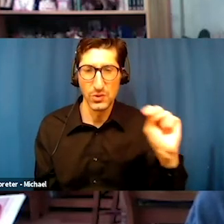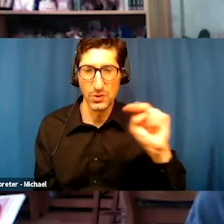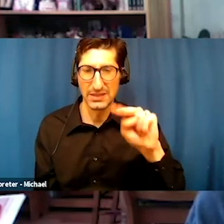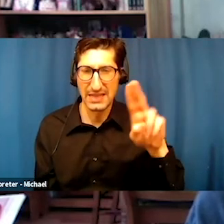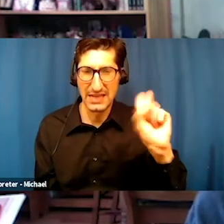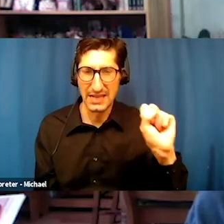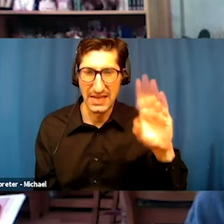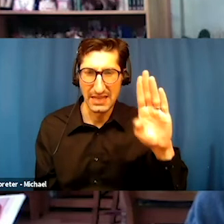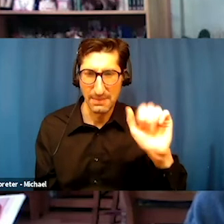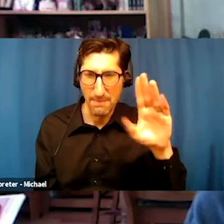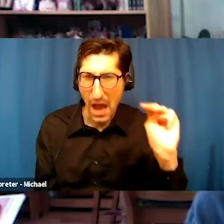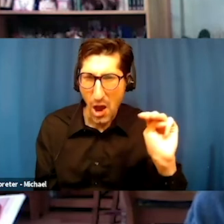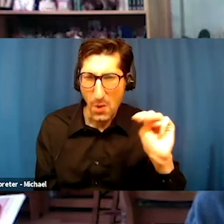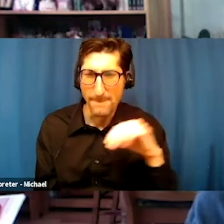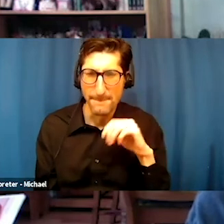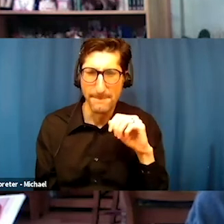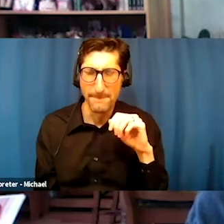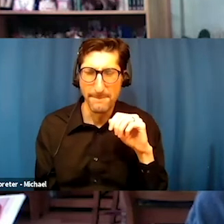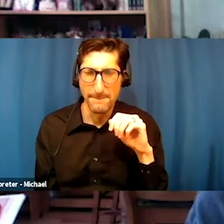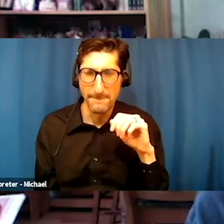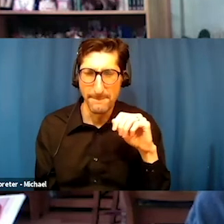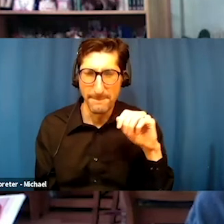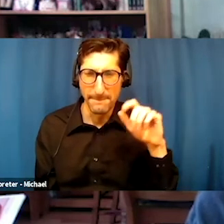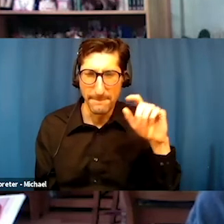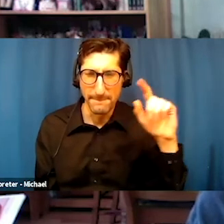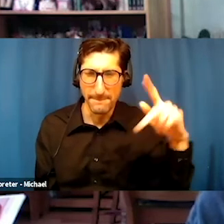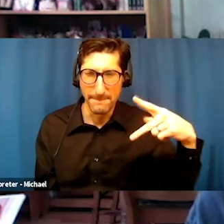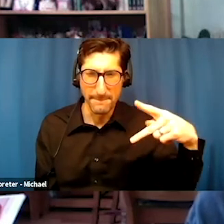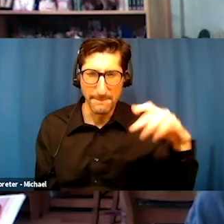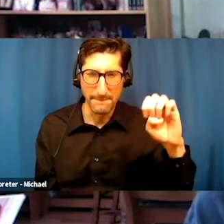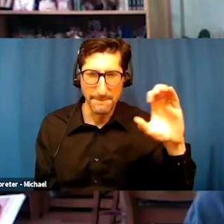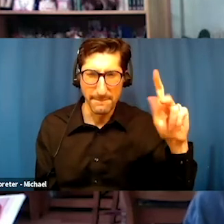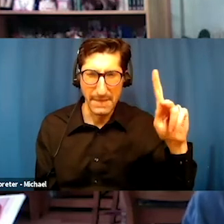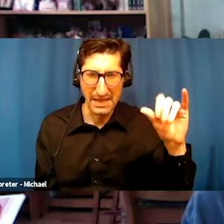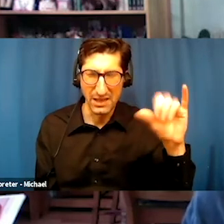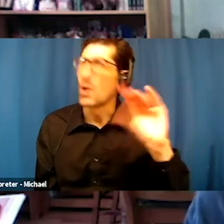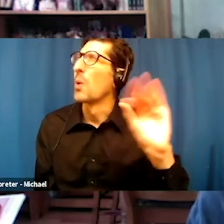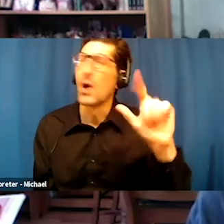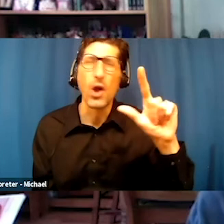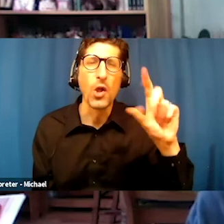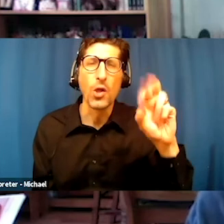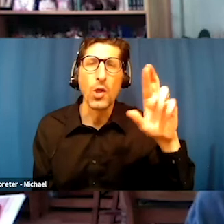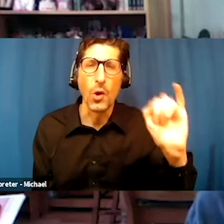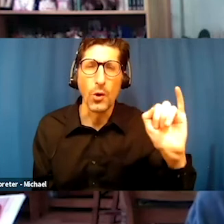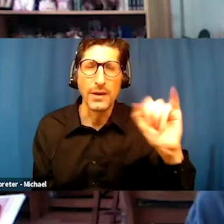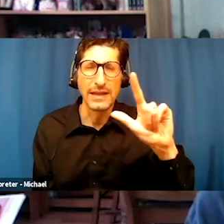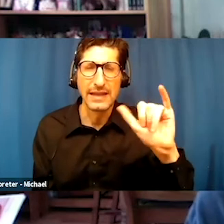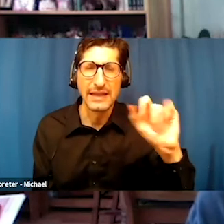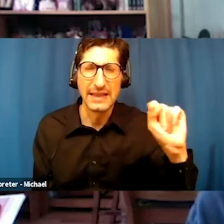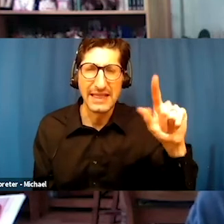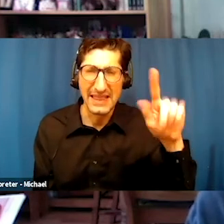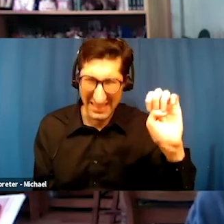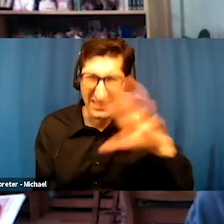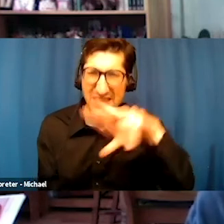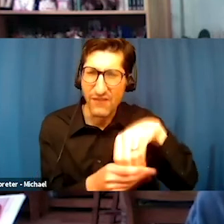I don't remember, I think Techie, Techie's in it, but I don't think she was one of the, Oh, Lori Little, I think is the other person who was on the film.